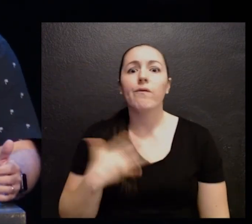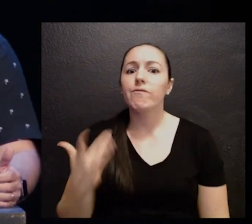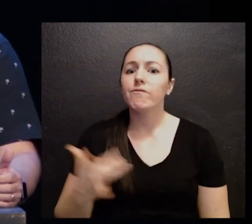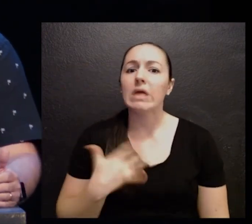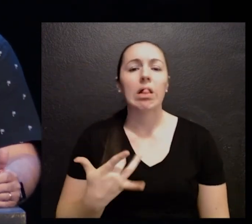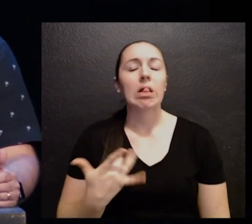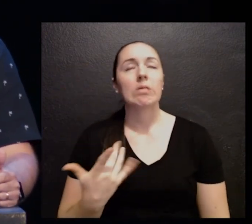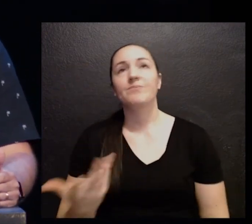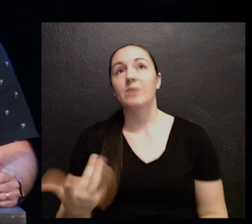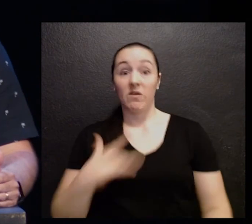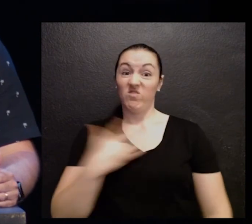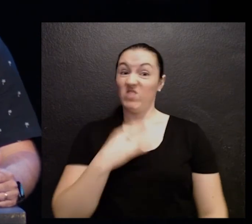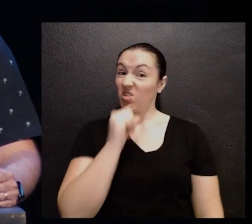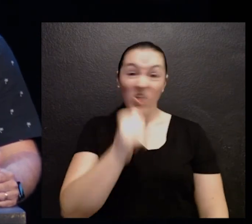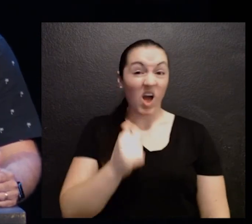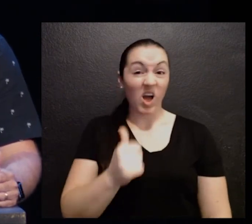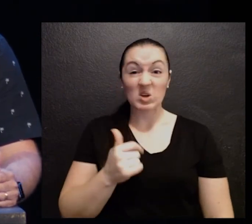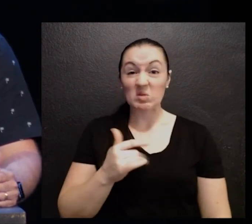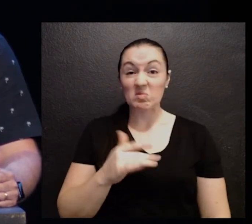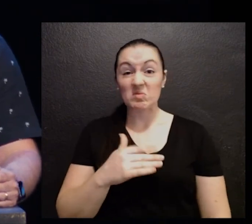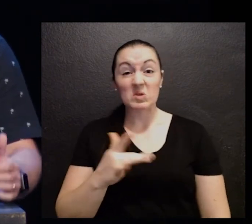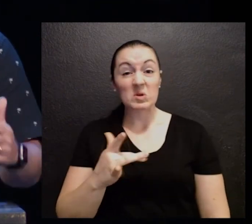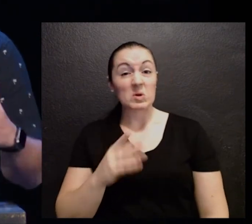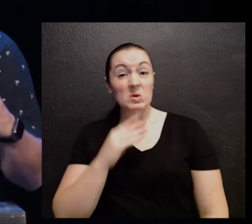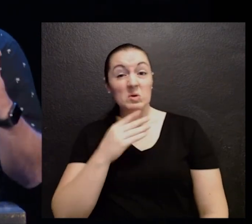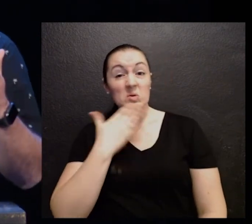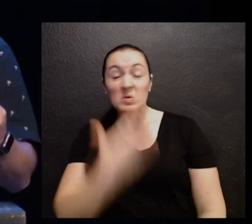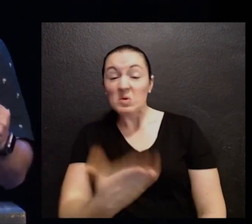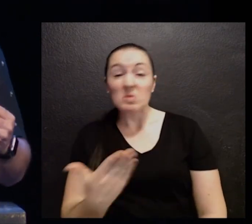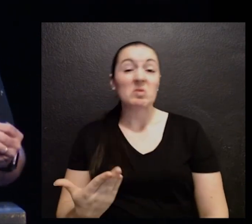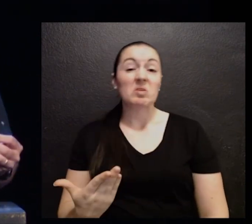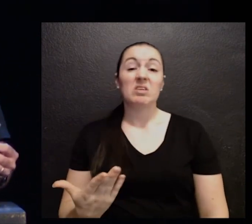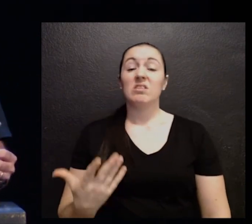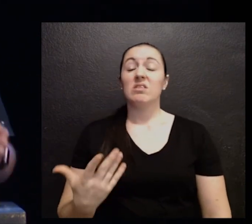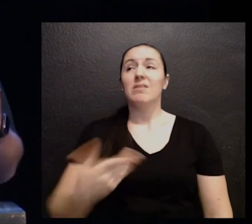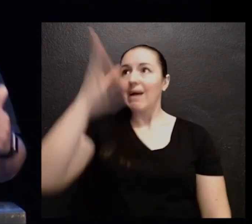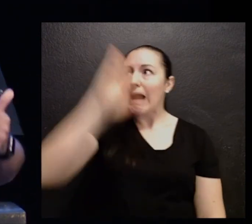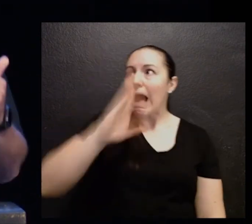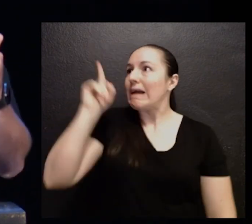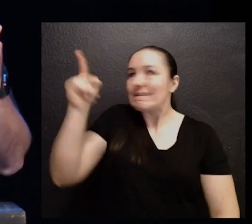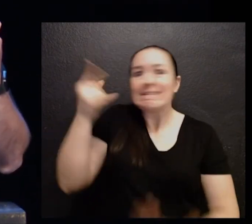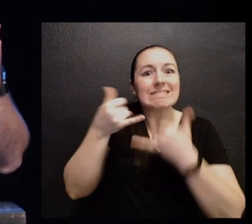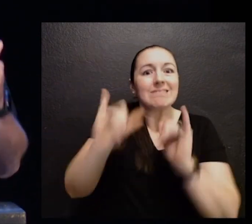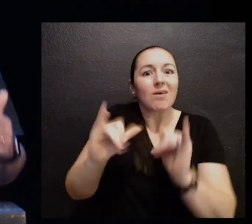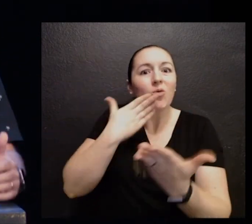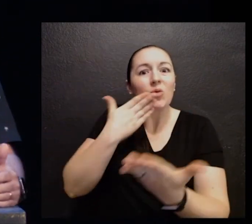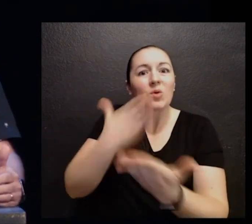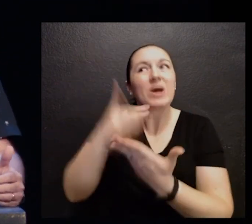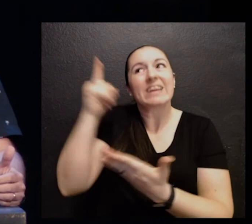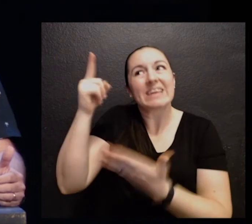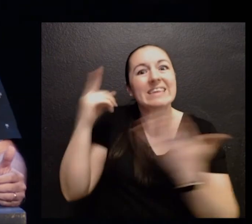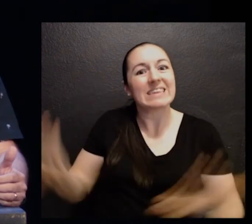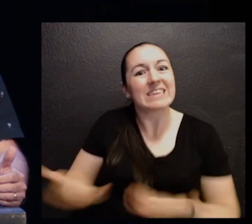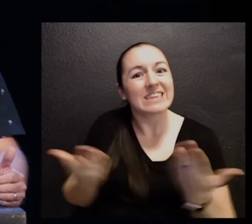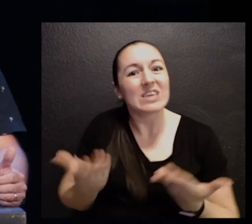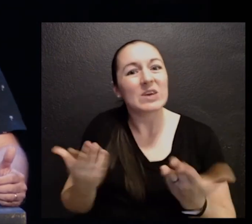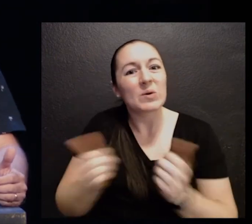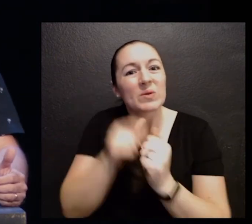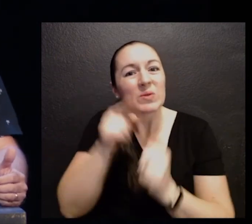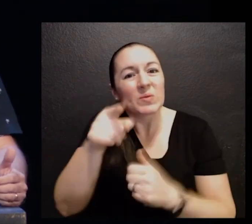good, God is still good. Even if it doesn't feel like God is there with you